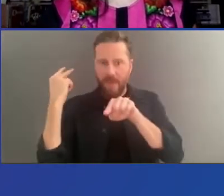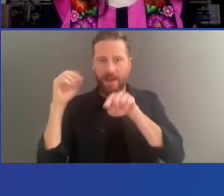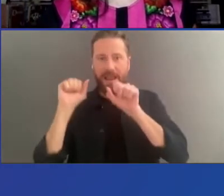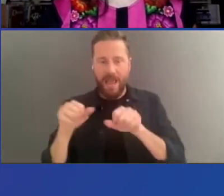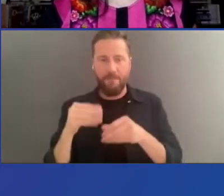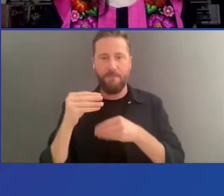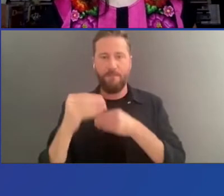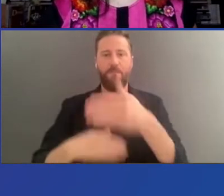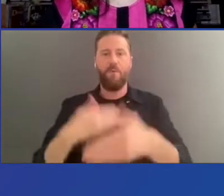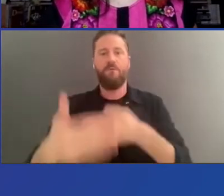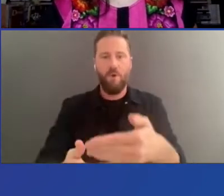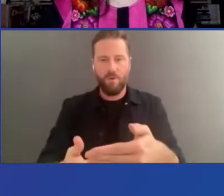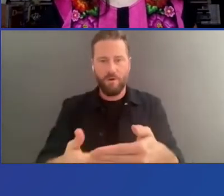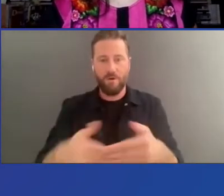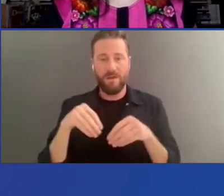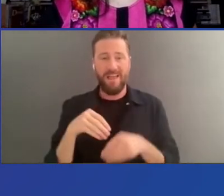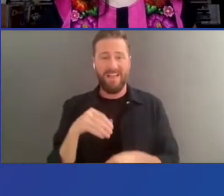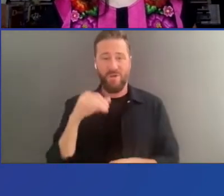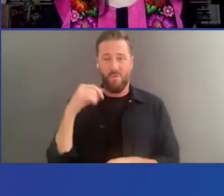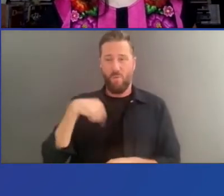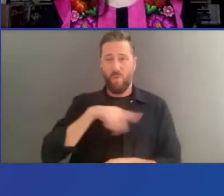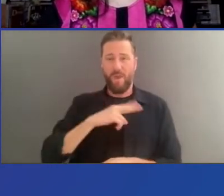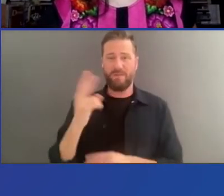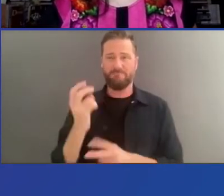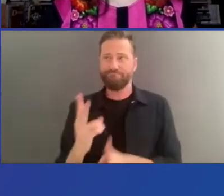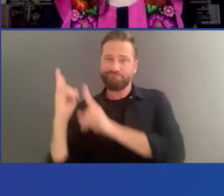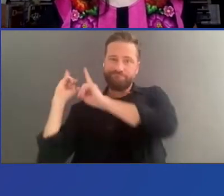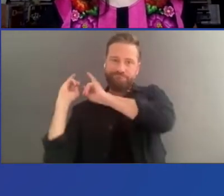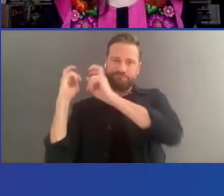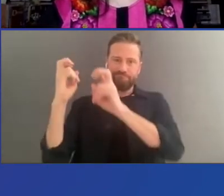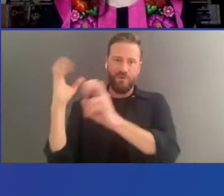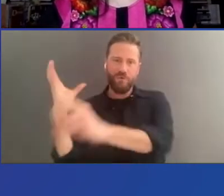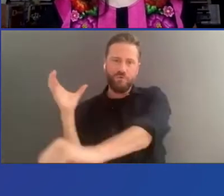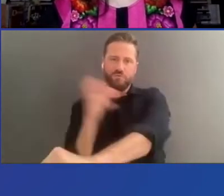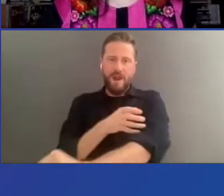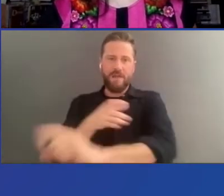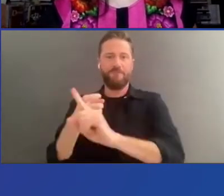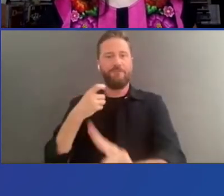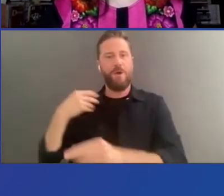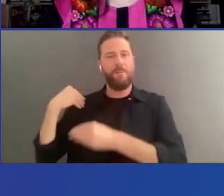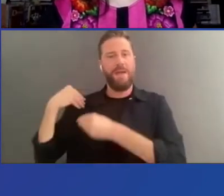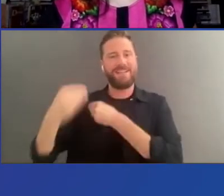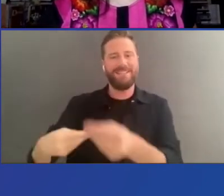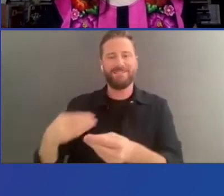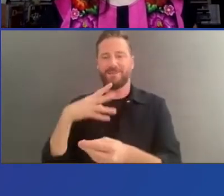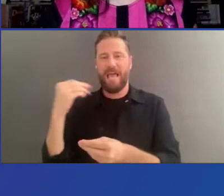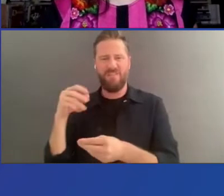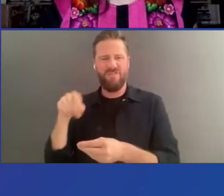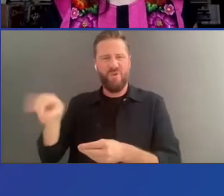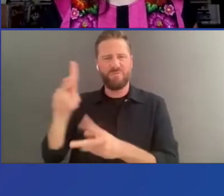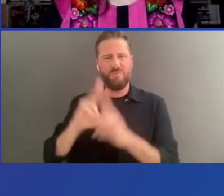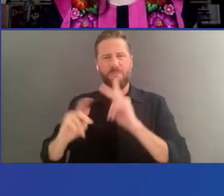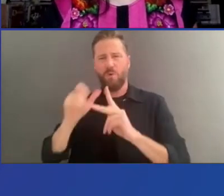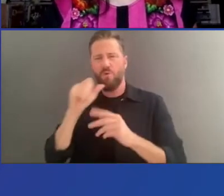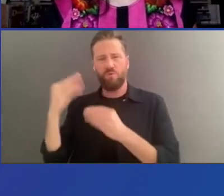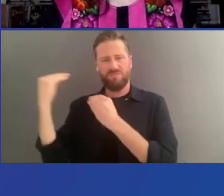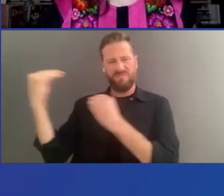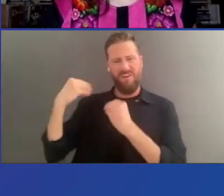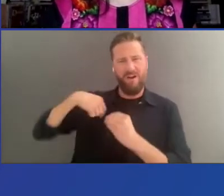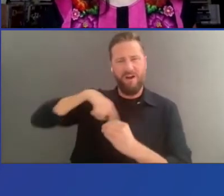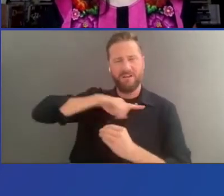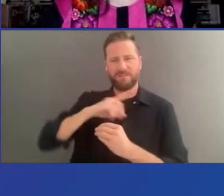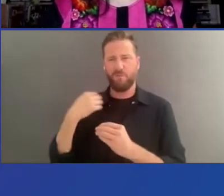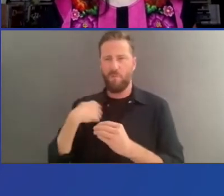strengths from from our ancestors and those people whose shoulders that we stand on, and find our direction in